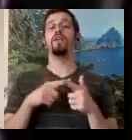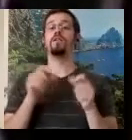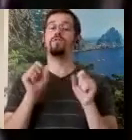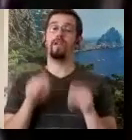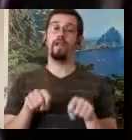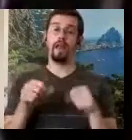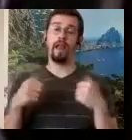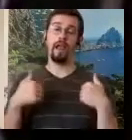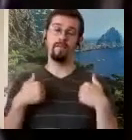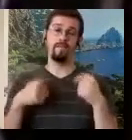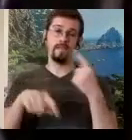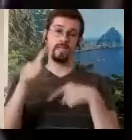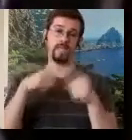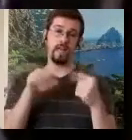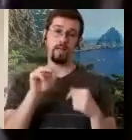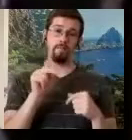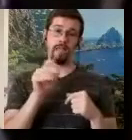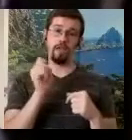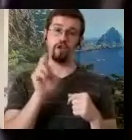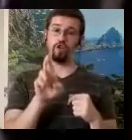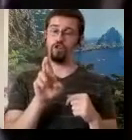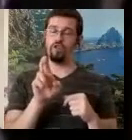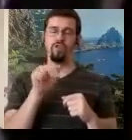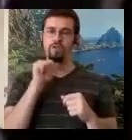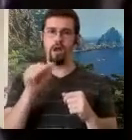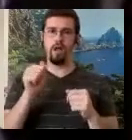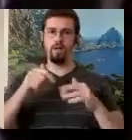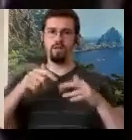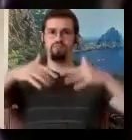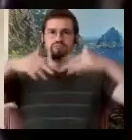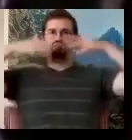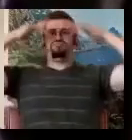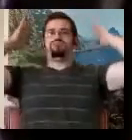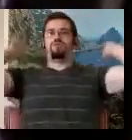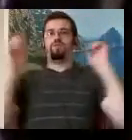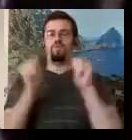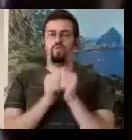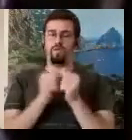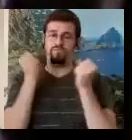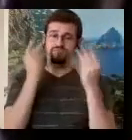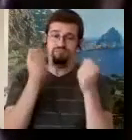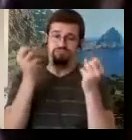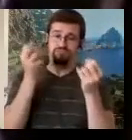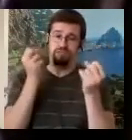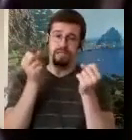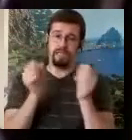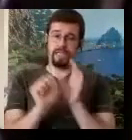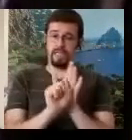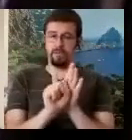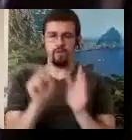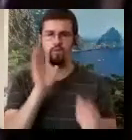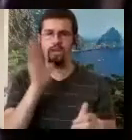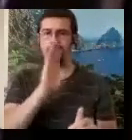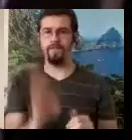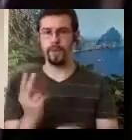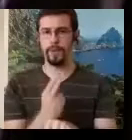maker, you're not overwhelmed with all those hand shapes. You're only shown the ones that you really need to use.